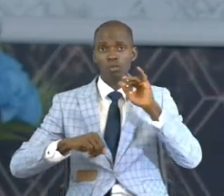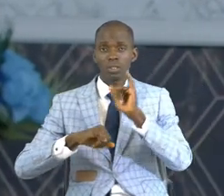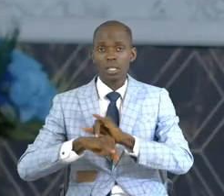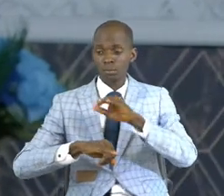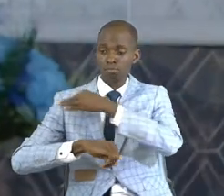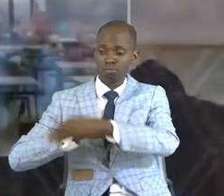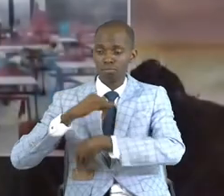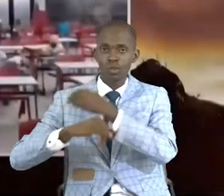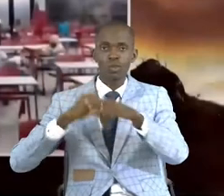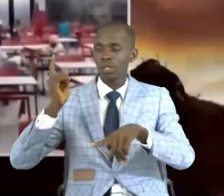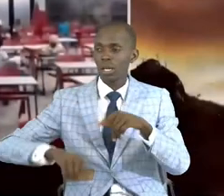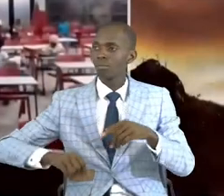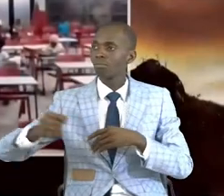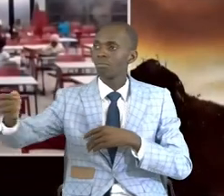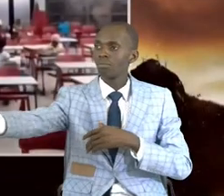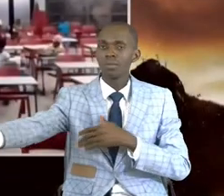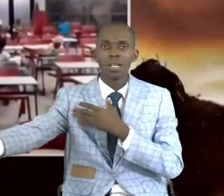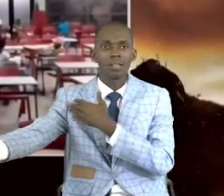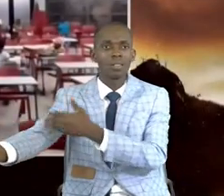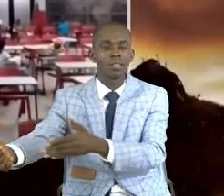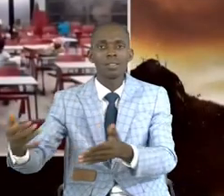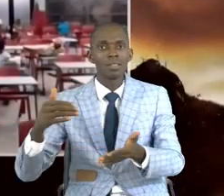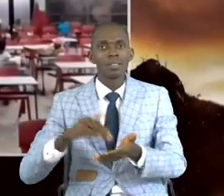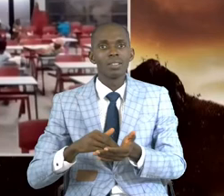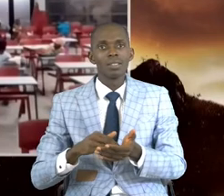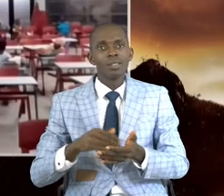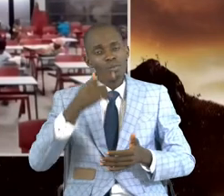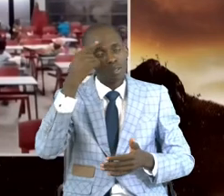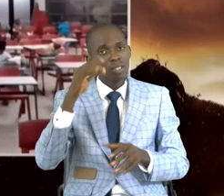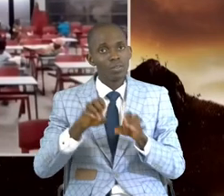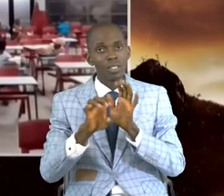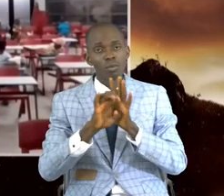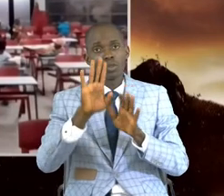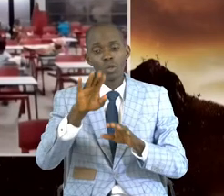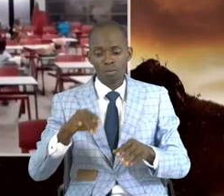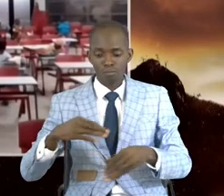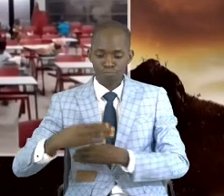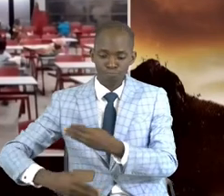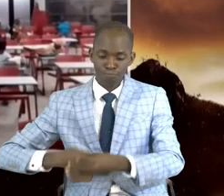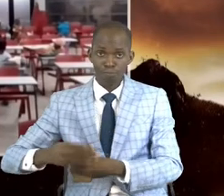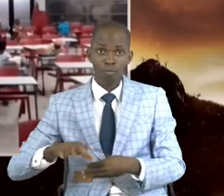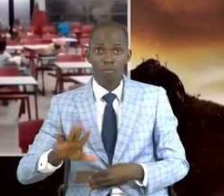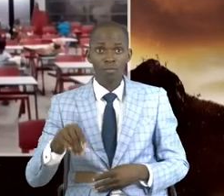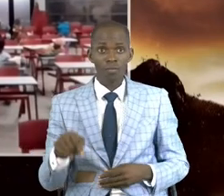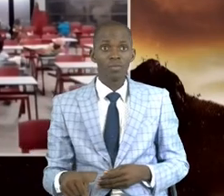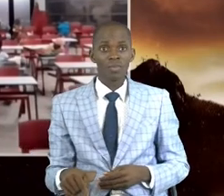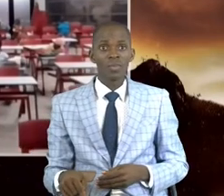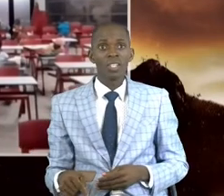the hand. It's like when you bandage your leg with bandage, or even with